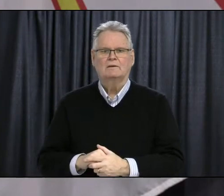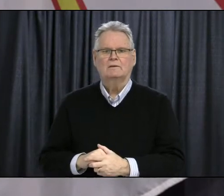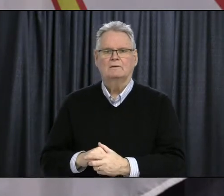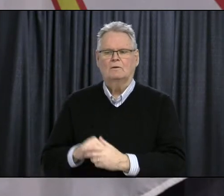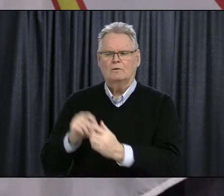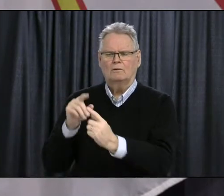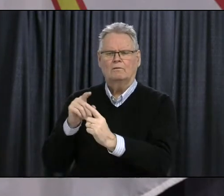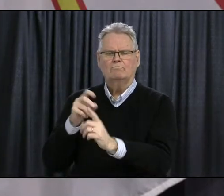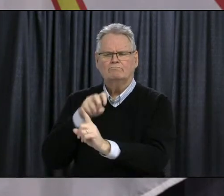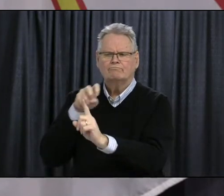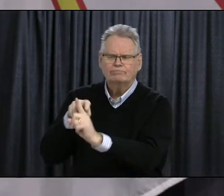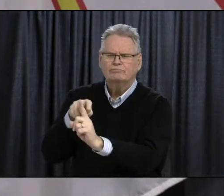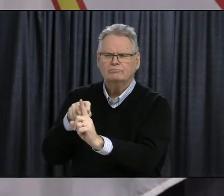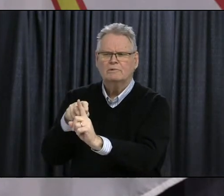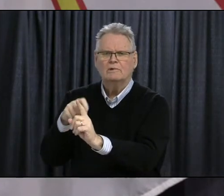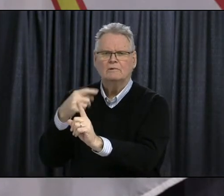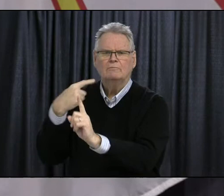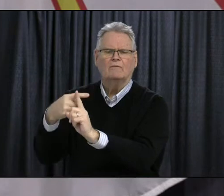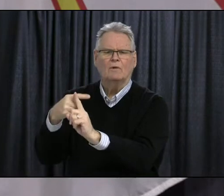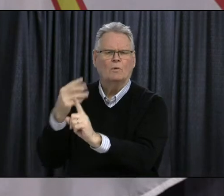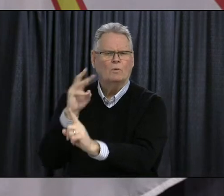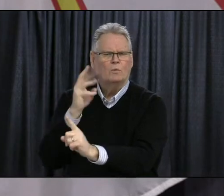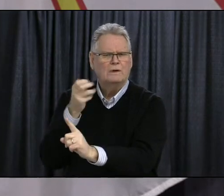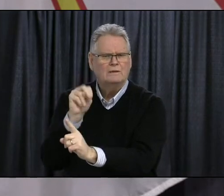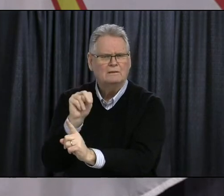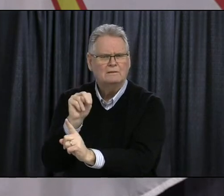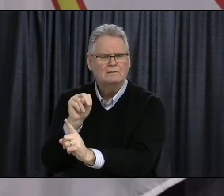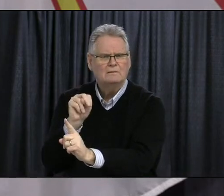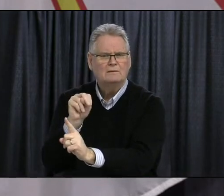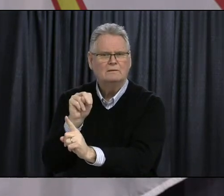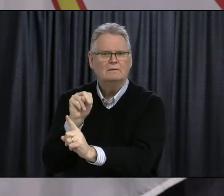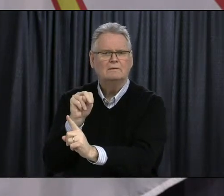So I don't have those details, Mark. I'm sorry.